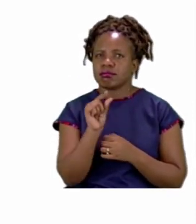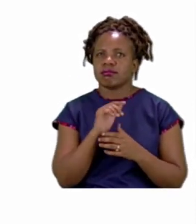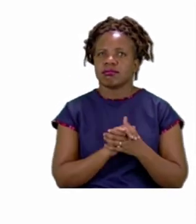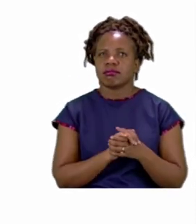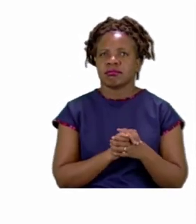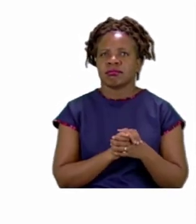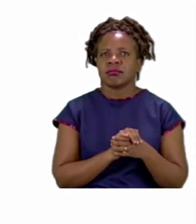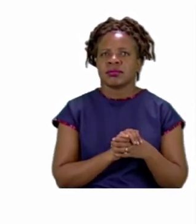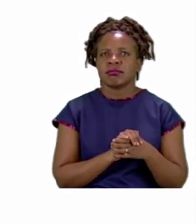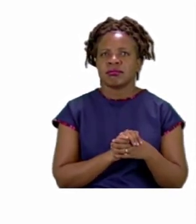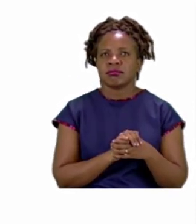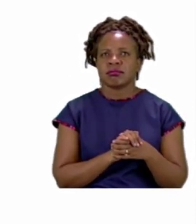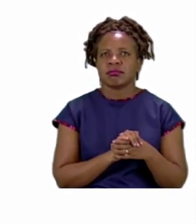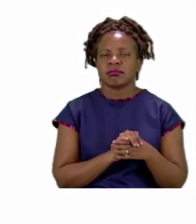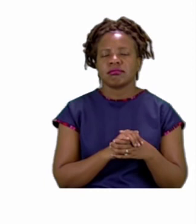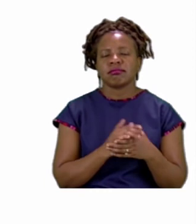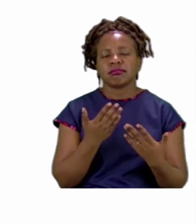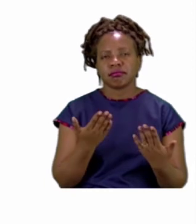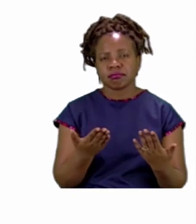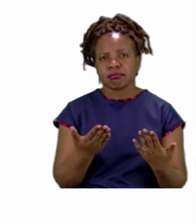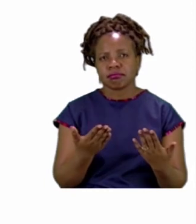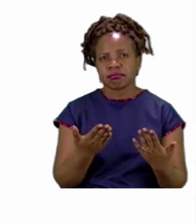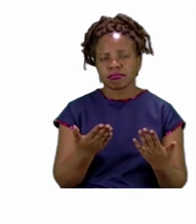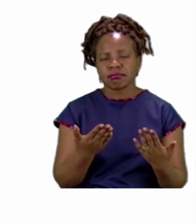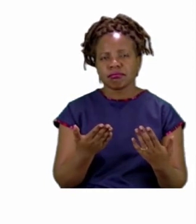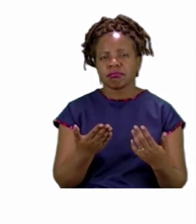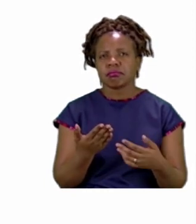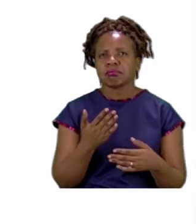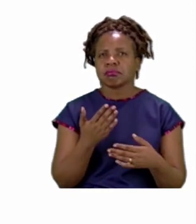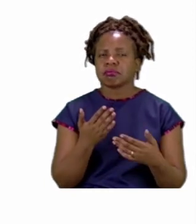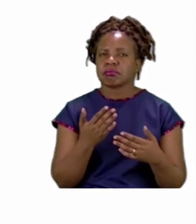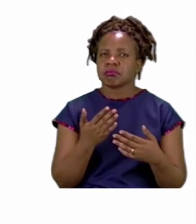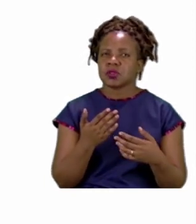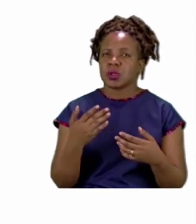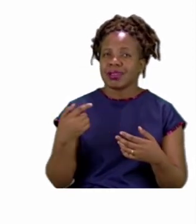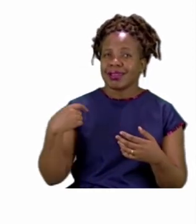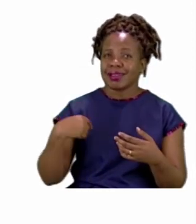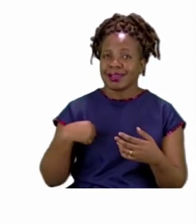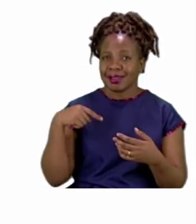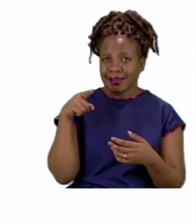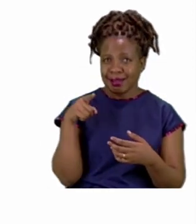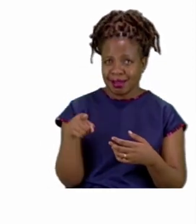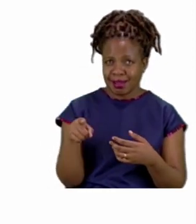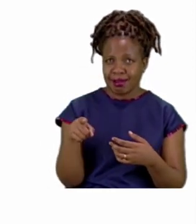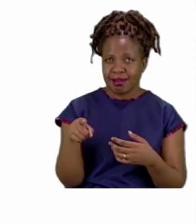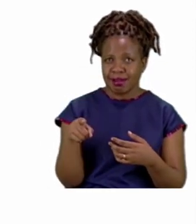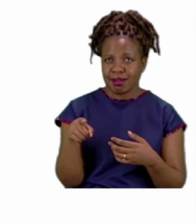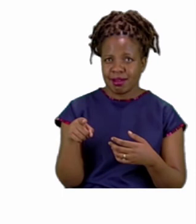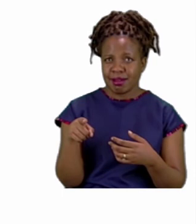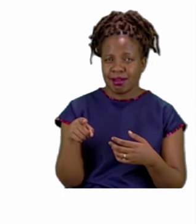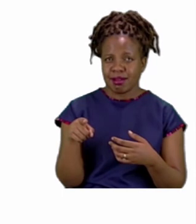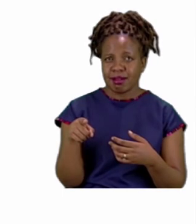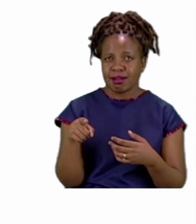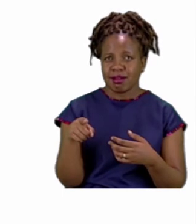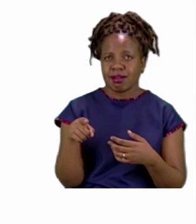Very good. Because we have the word he, we have to add something to the verb. So